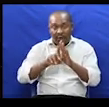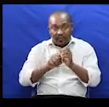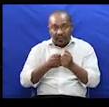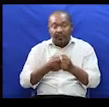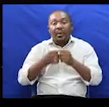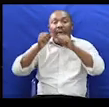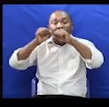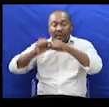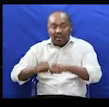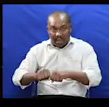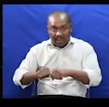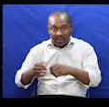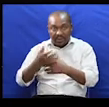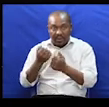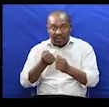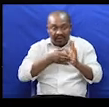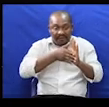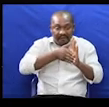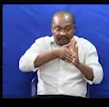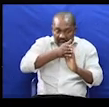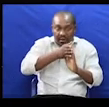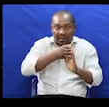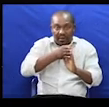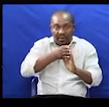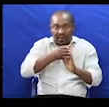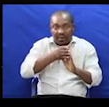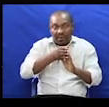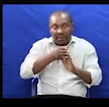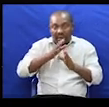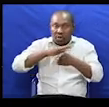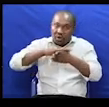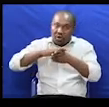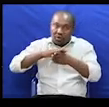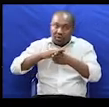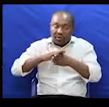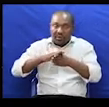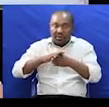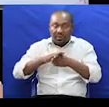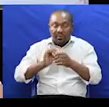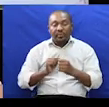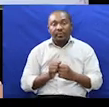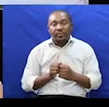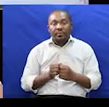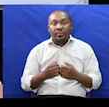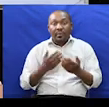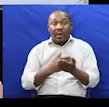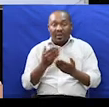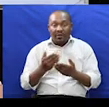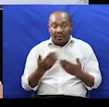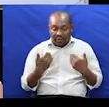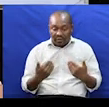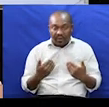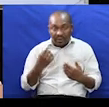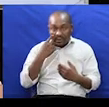final minus the initial. You'll be getting the volume used. Therefore, for today, we